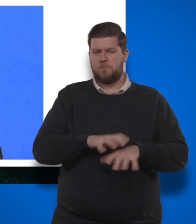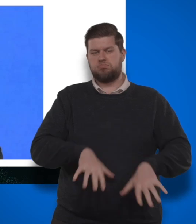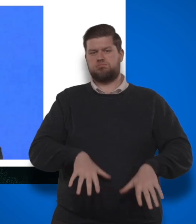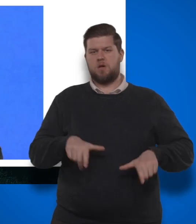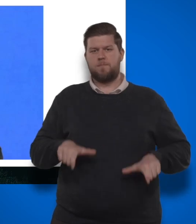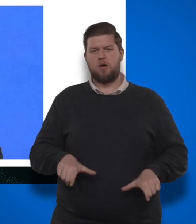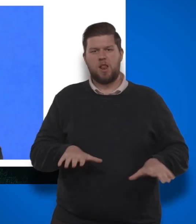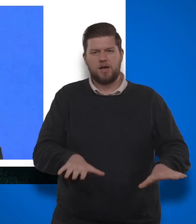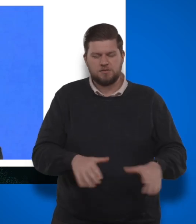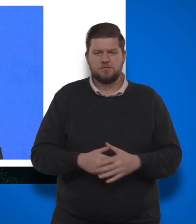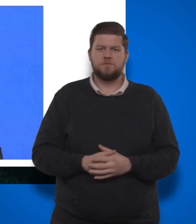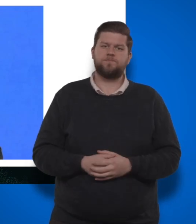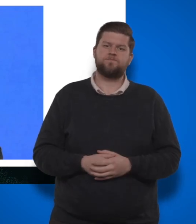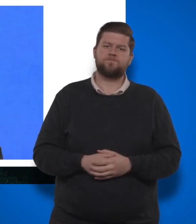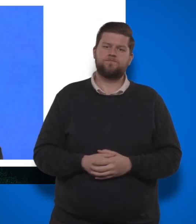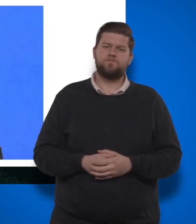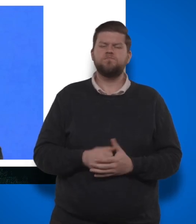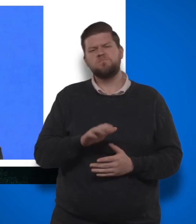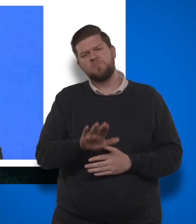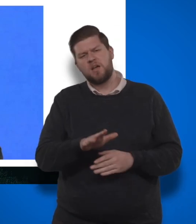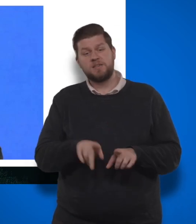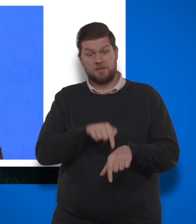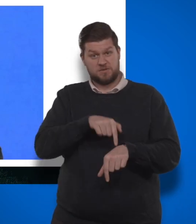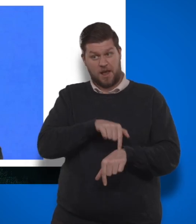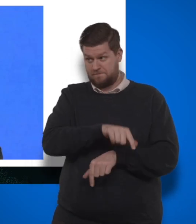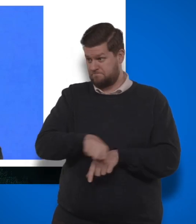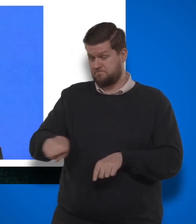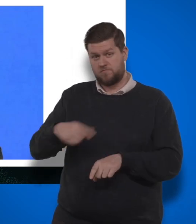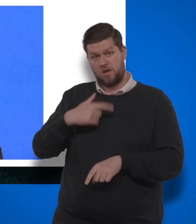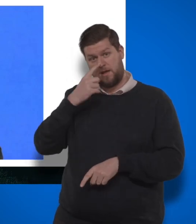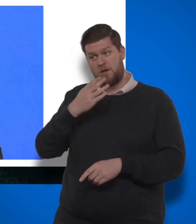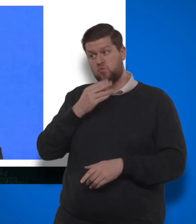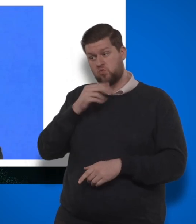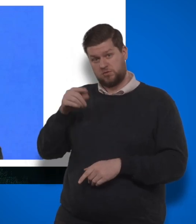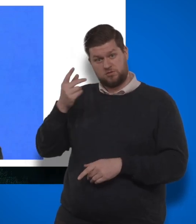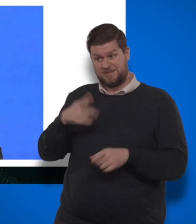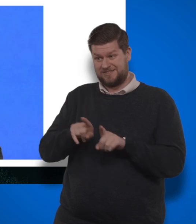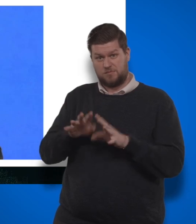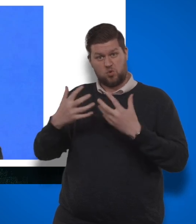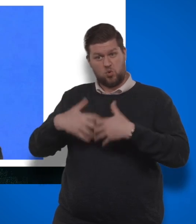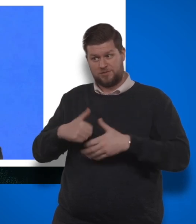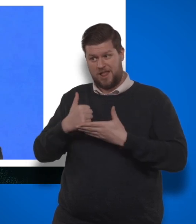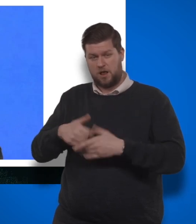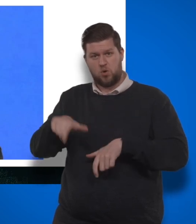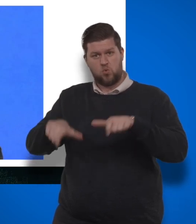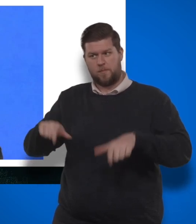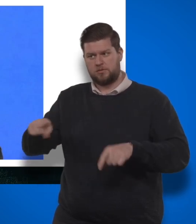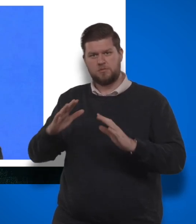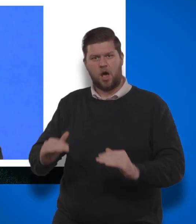enhancement. It can be used to take normal, healthy human beings and give them extra abilities.